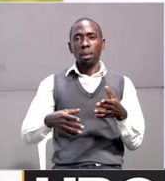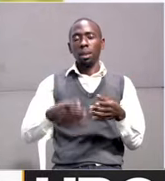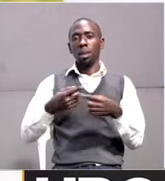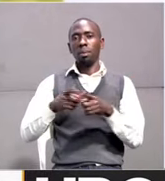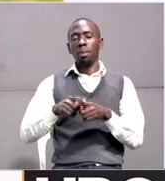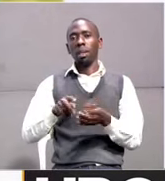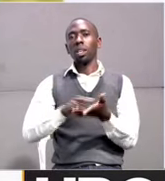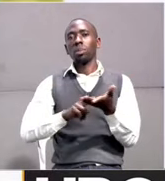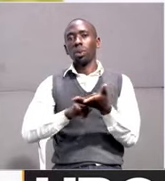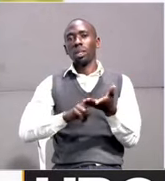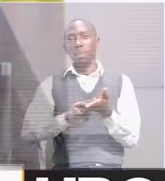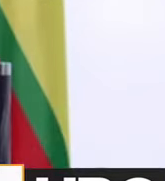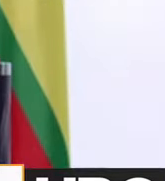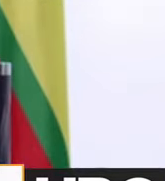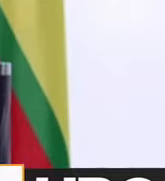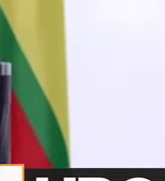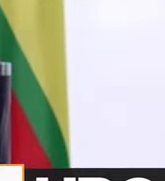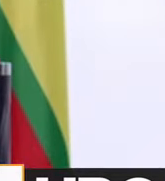exploit it.